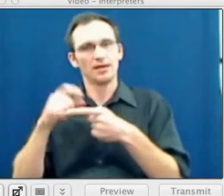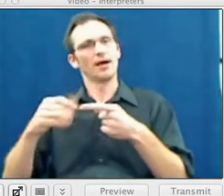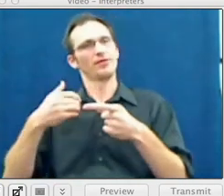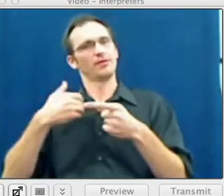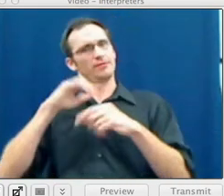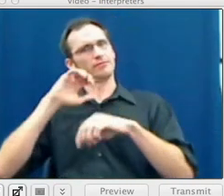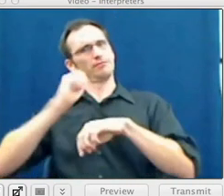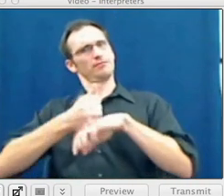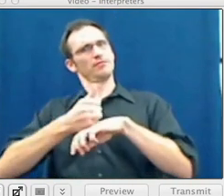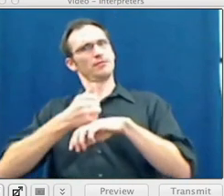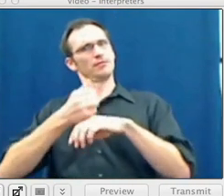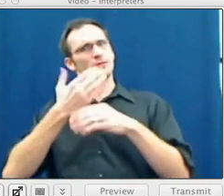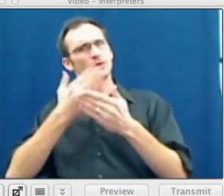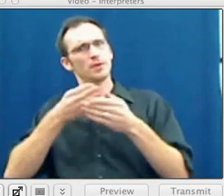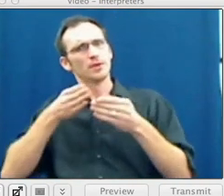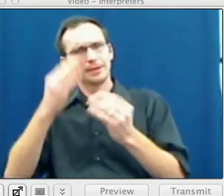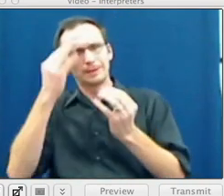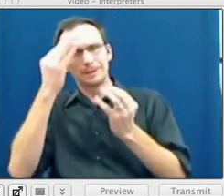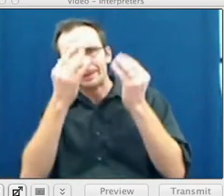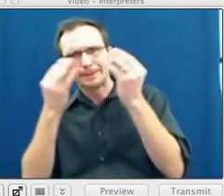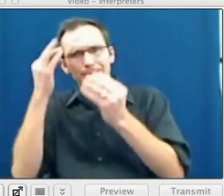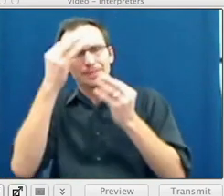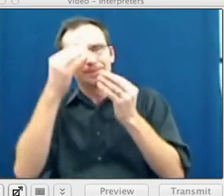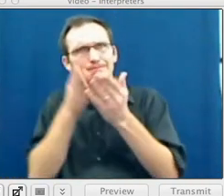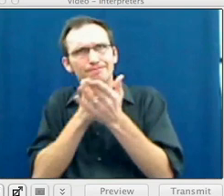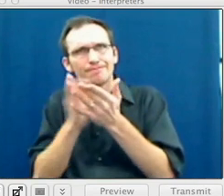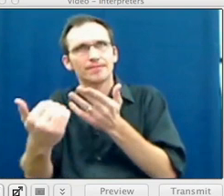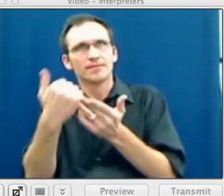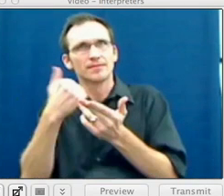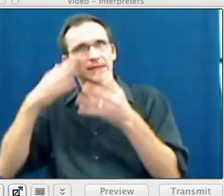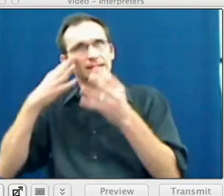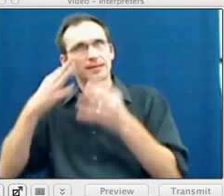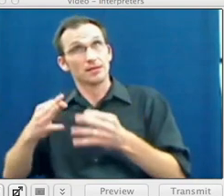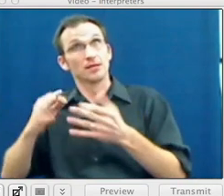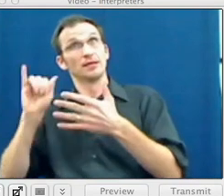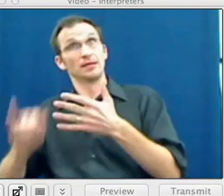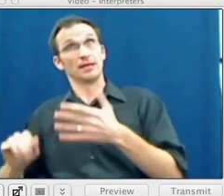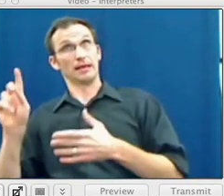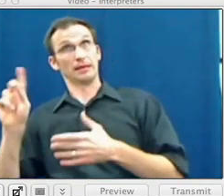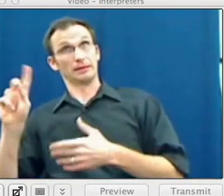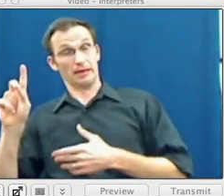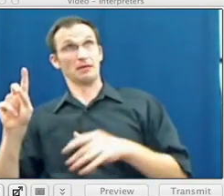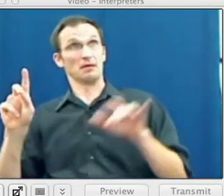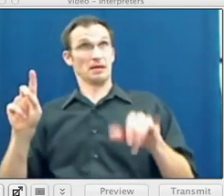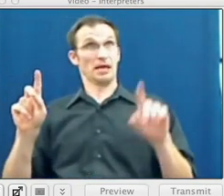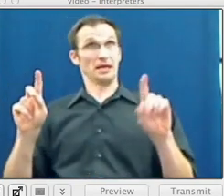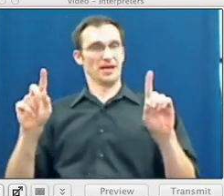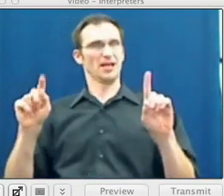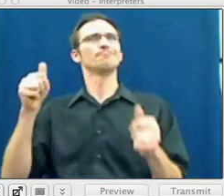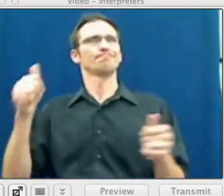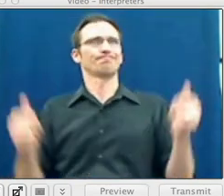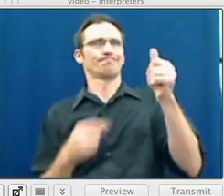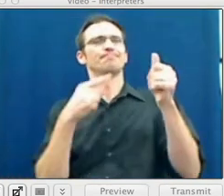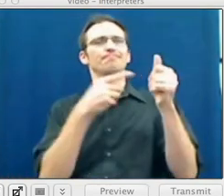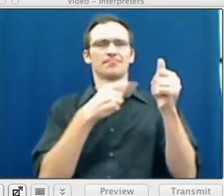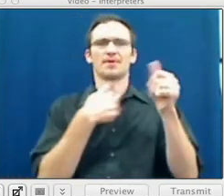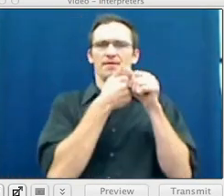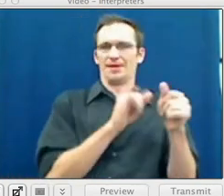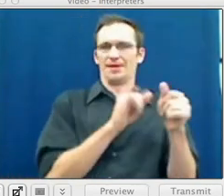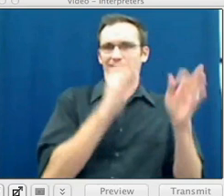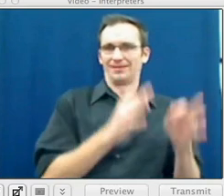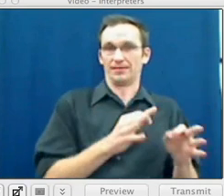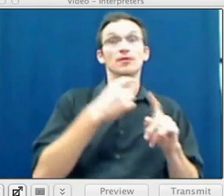can, in essence, prioritize one demand over another and be able to justify that. What I'd like you to do